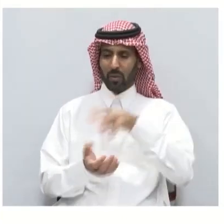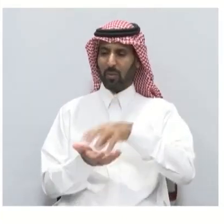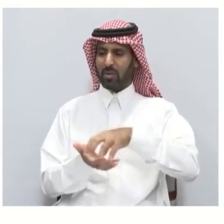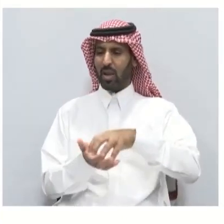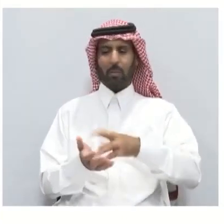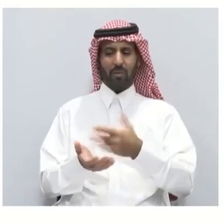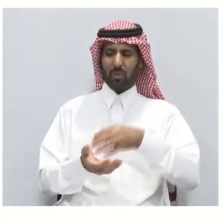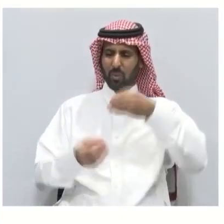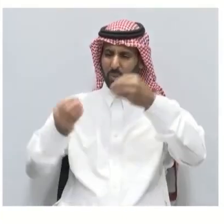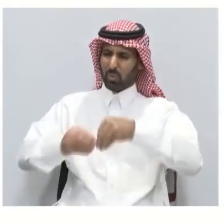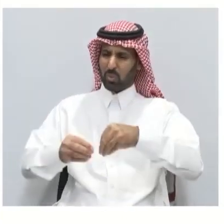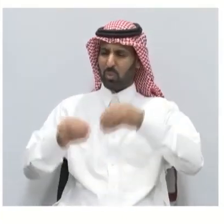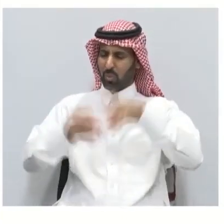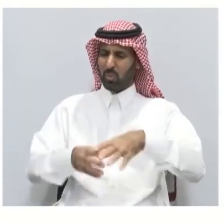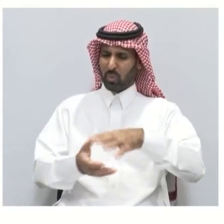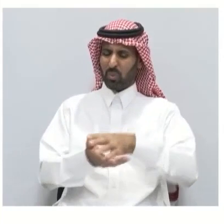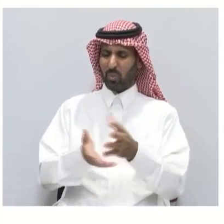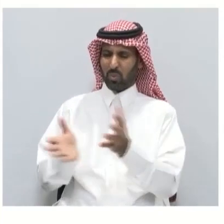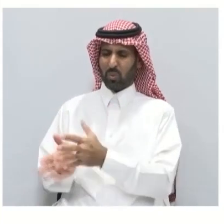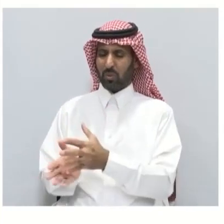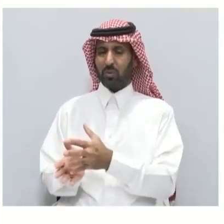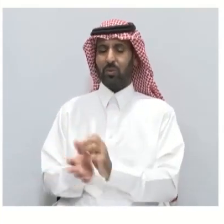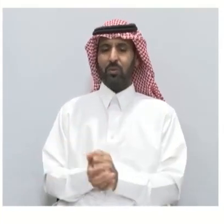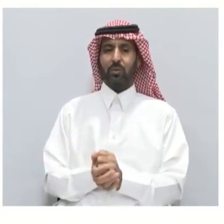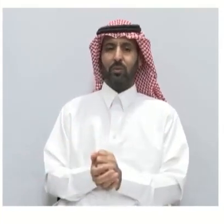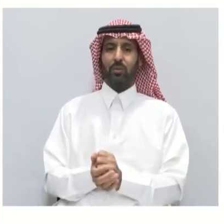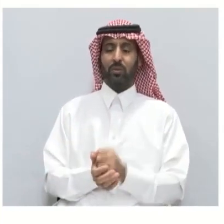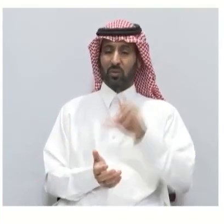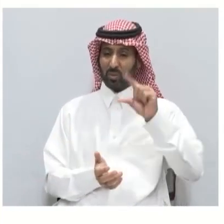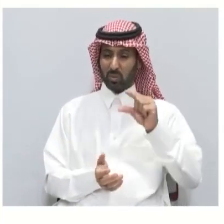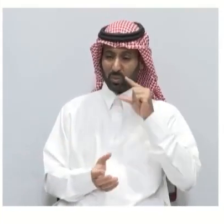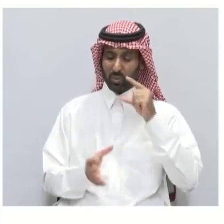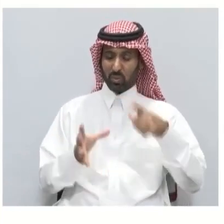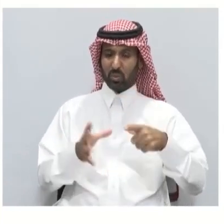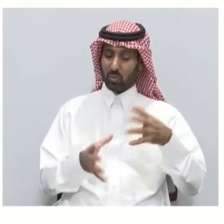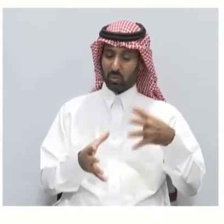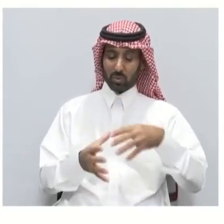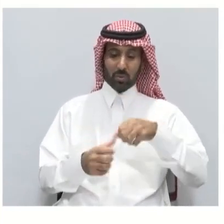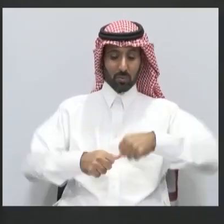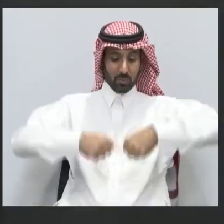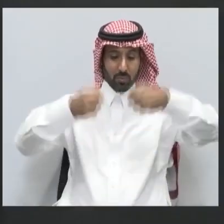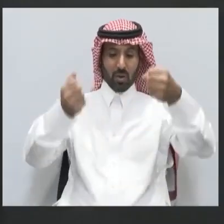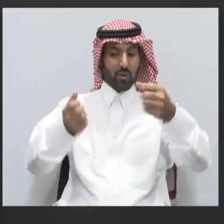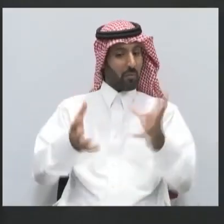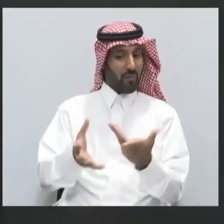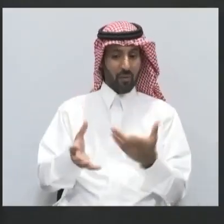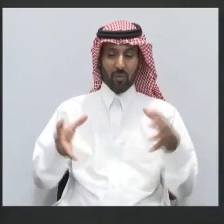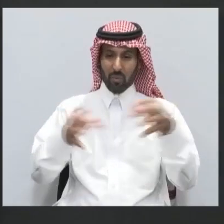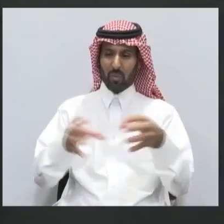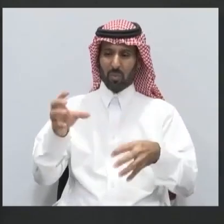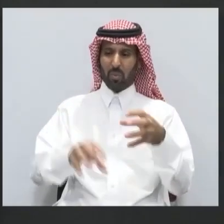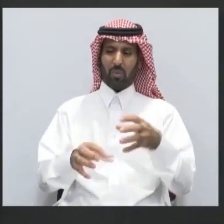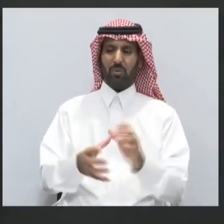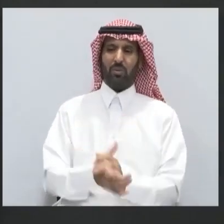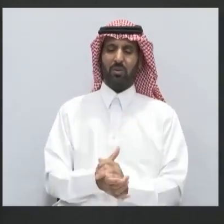small car for all the money they had stolen. There is not enough room. There's no space. There's no room for the